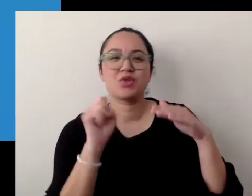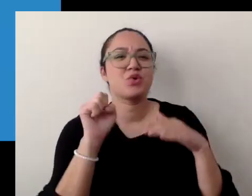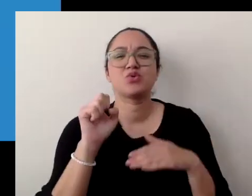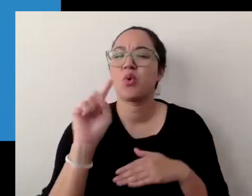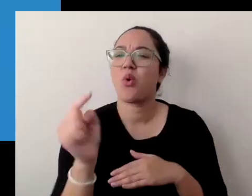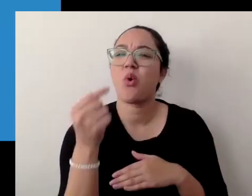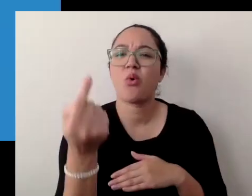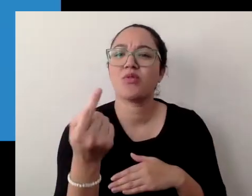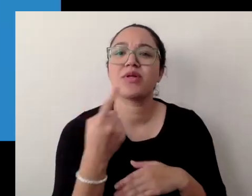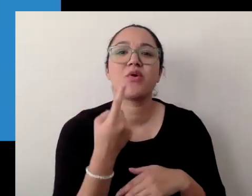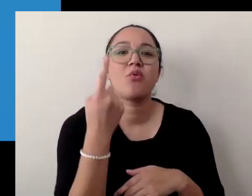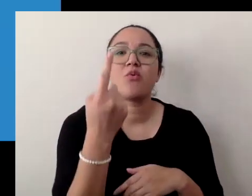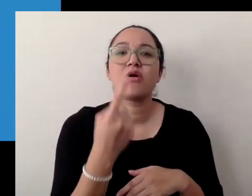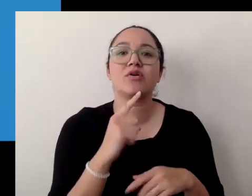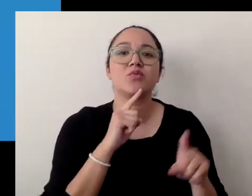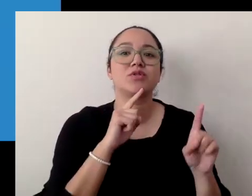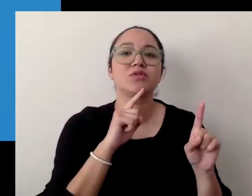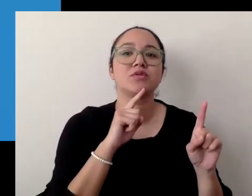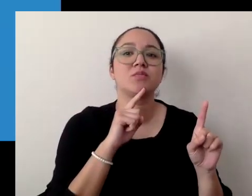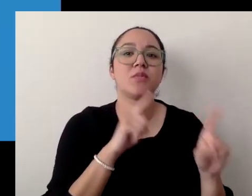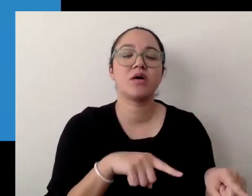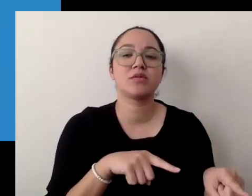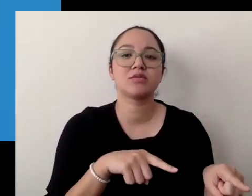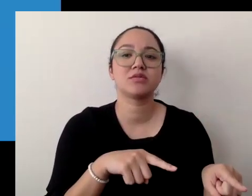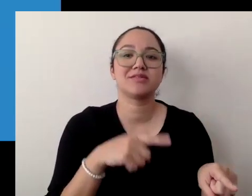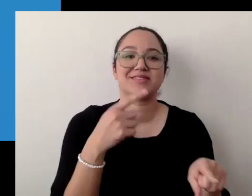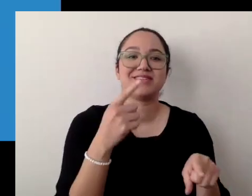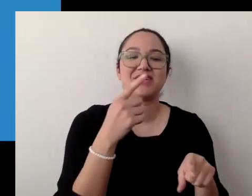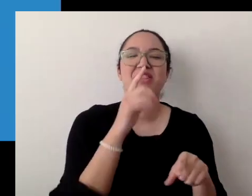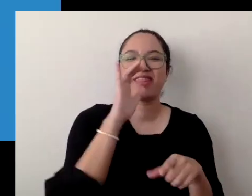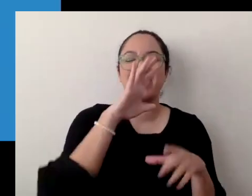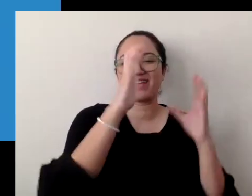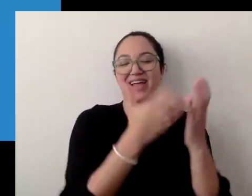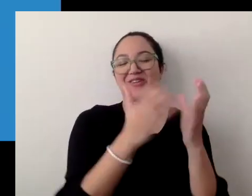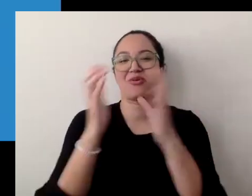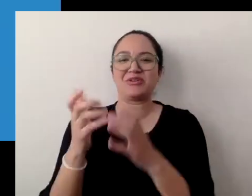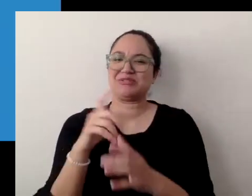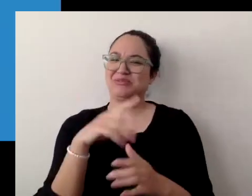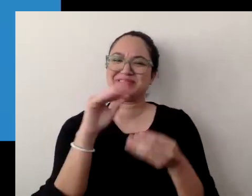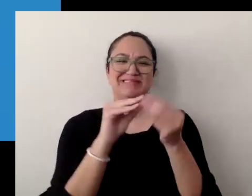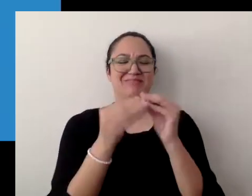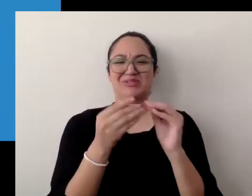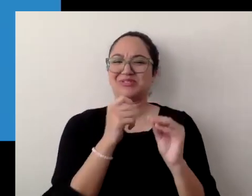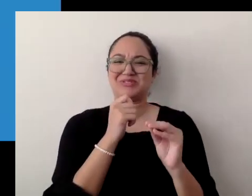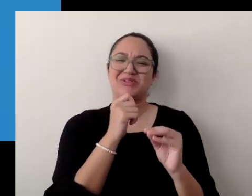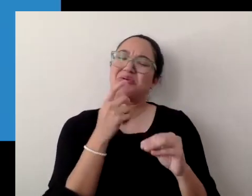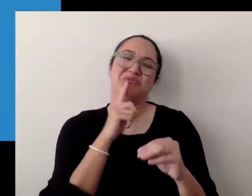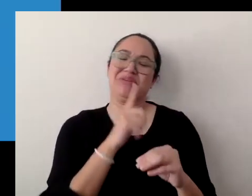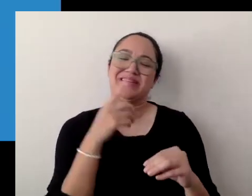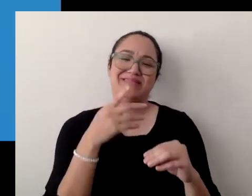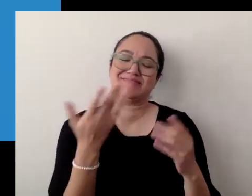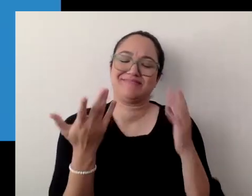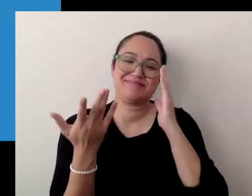one respondent in each of these two categories. So these numbers are really way too low to